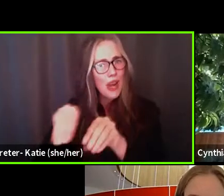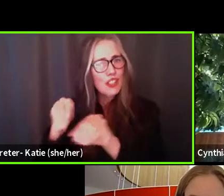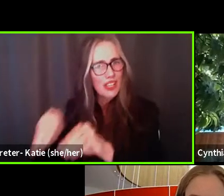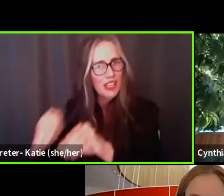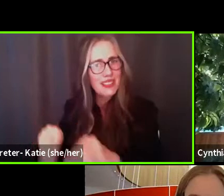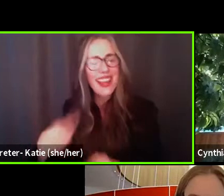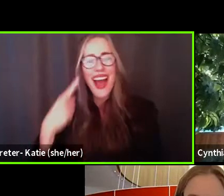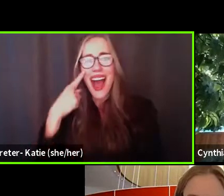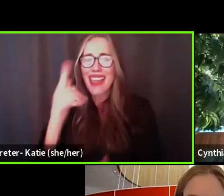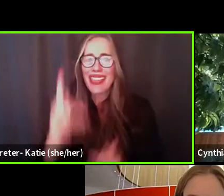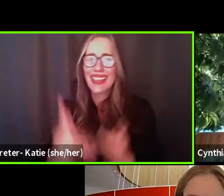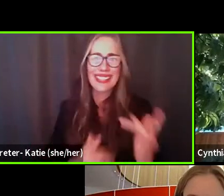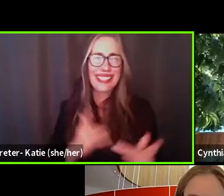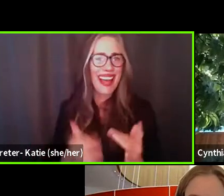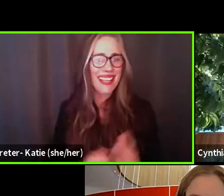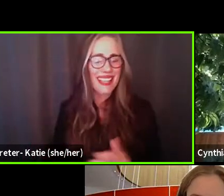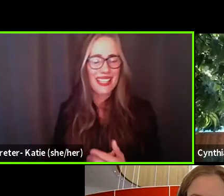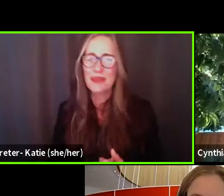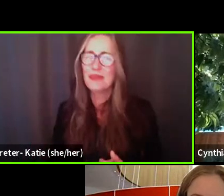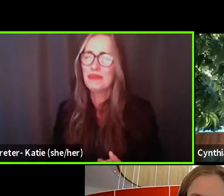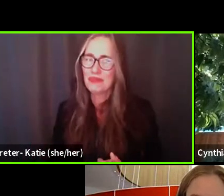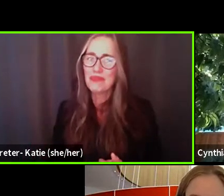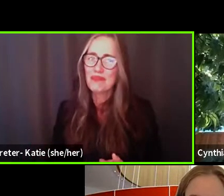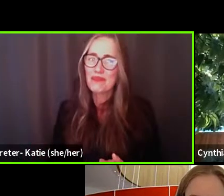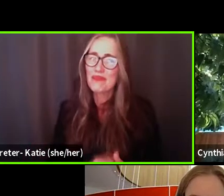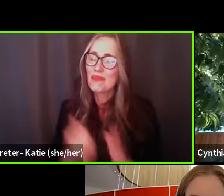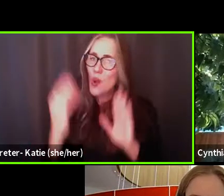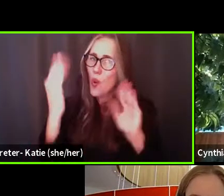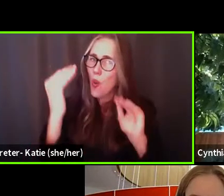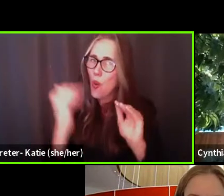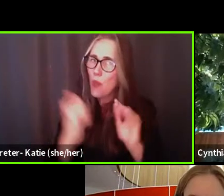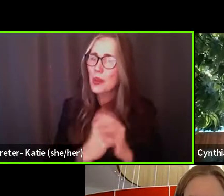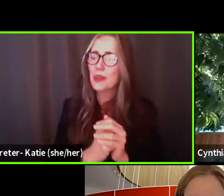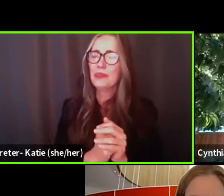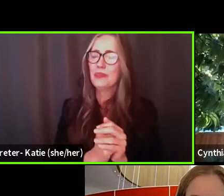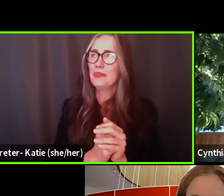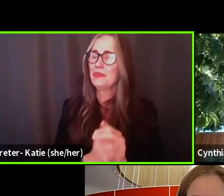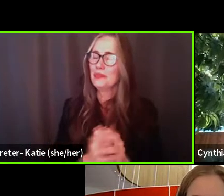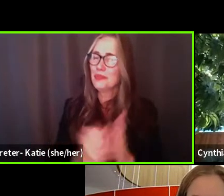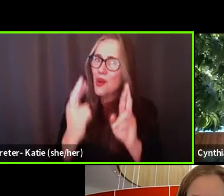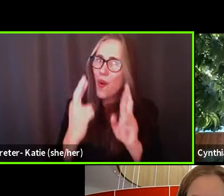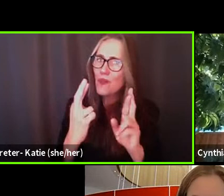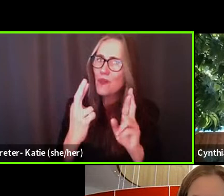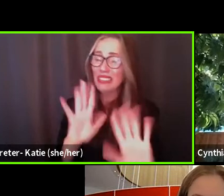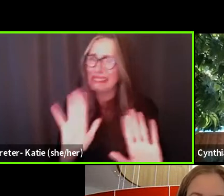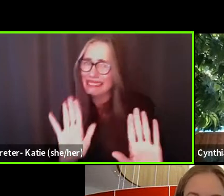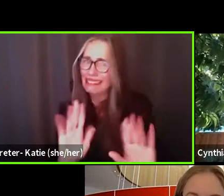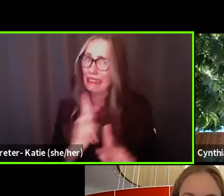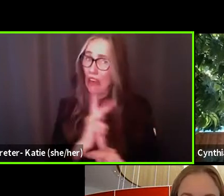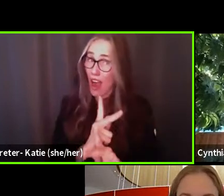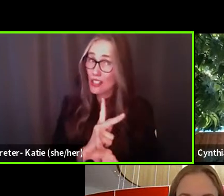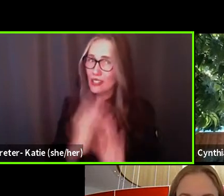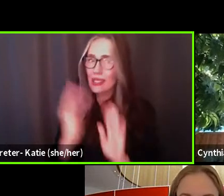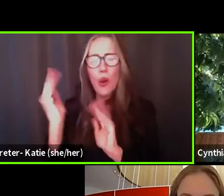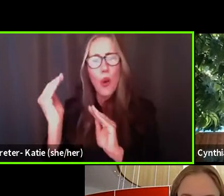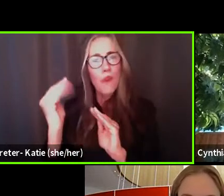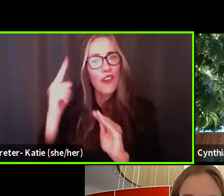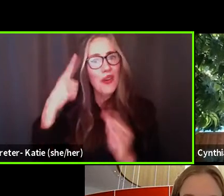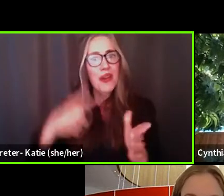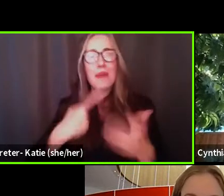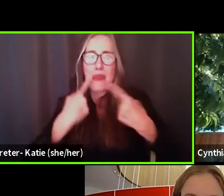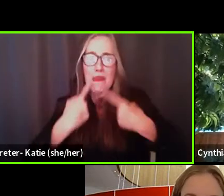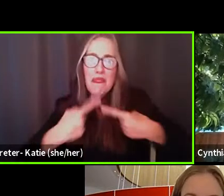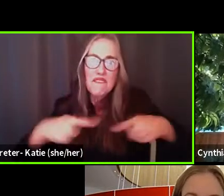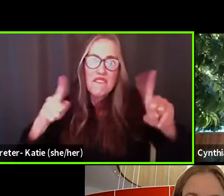to share that we are hoping and very hopeful uh cautiously hopeful that this will be our year